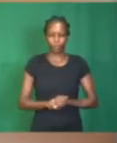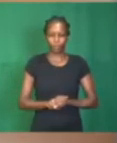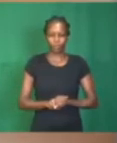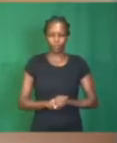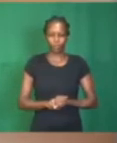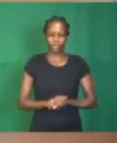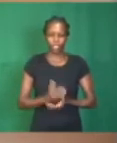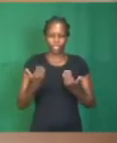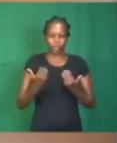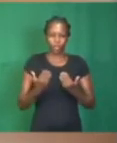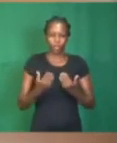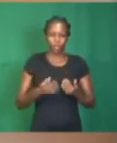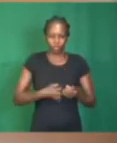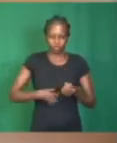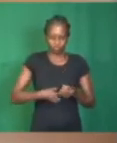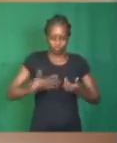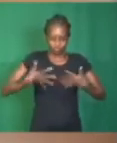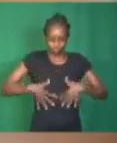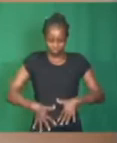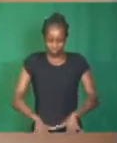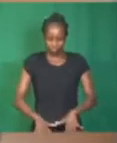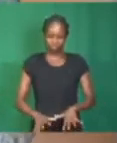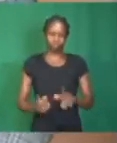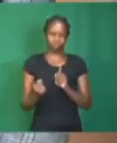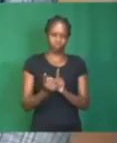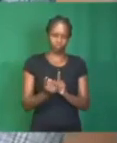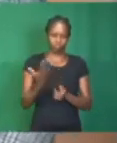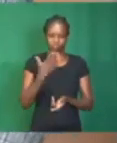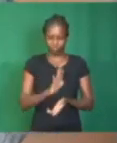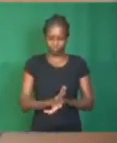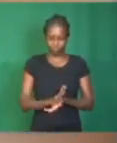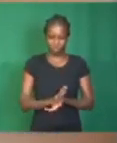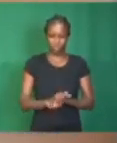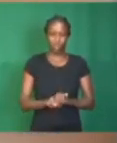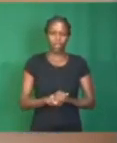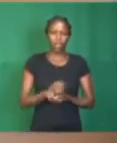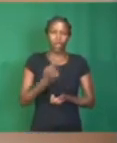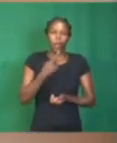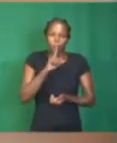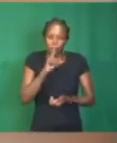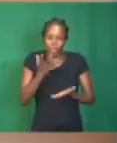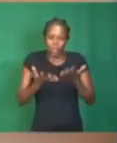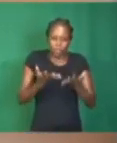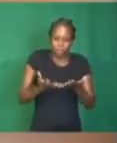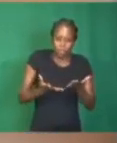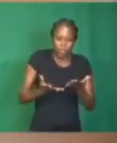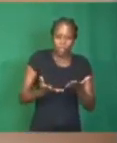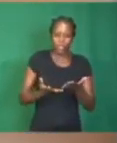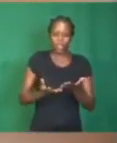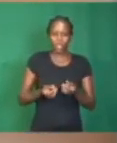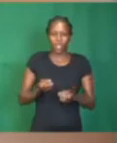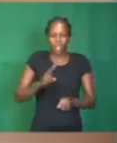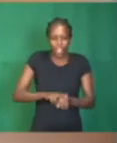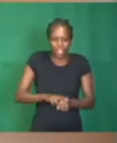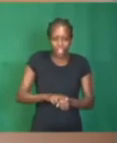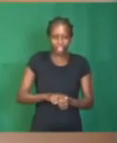the digestive system. That's in short. I will just, for the viewer who's just joined us, I will just give a brief summary of what happens